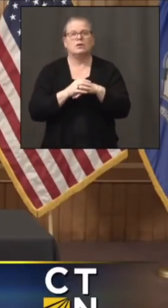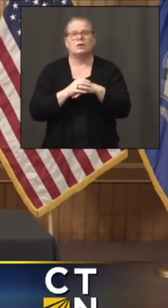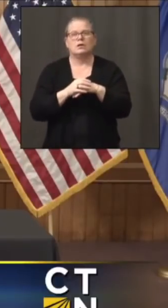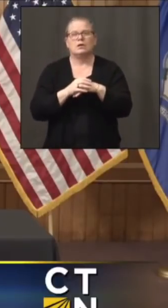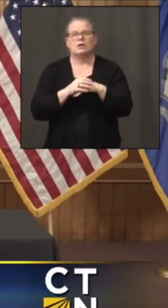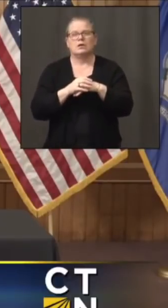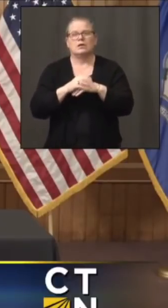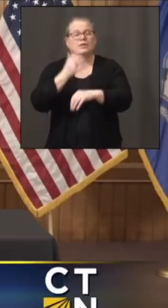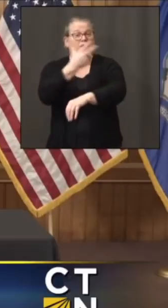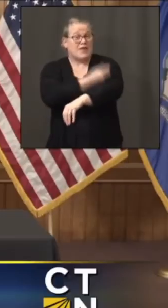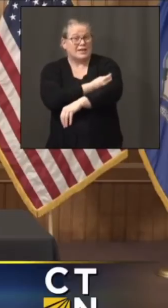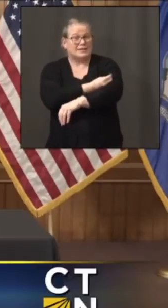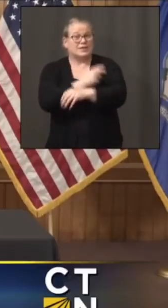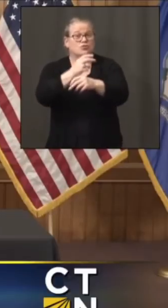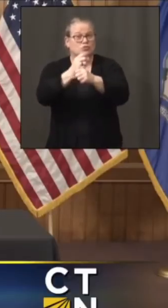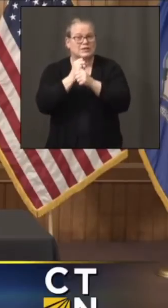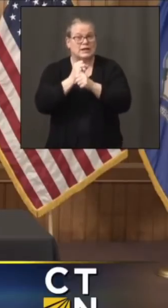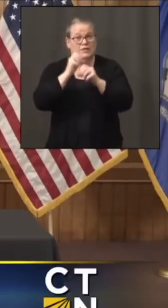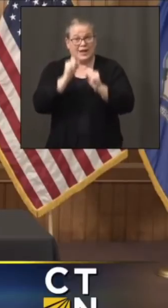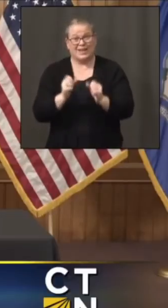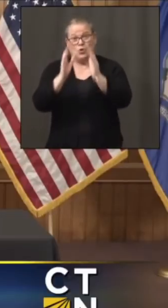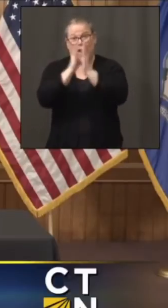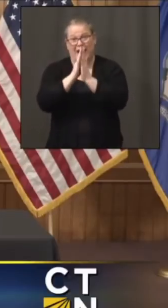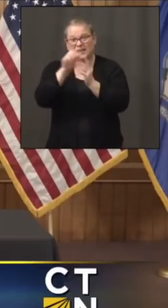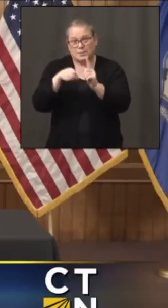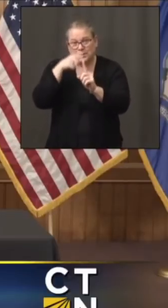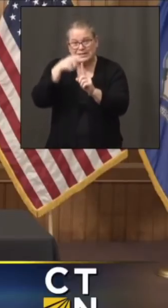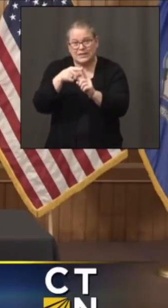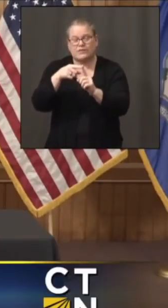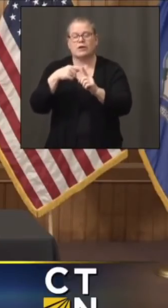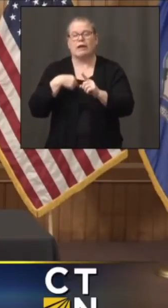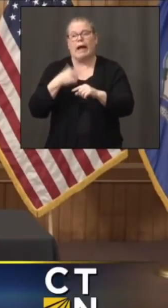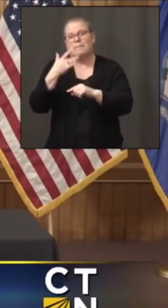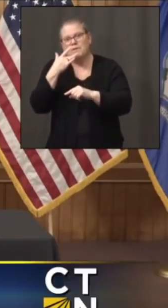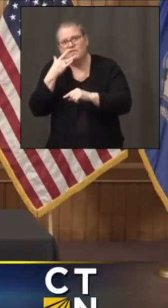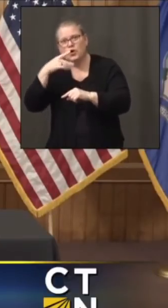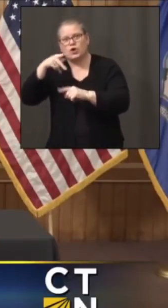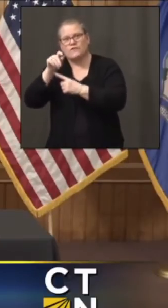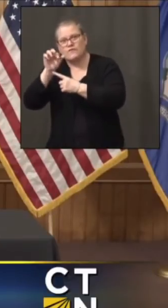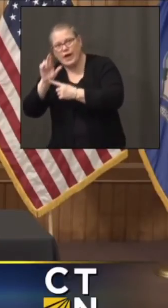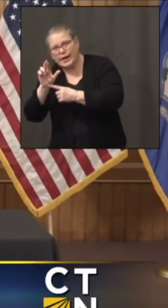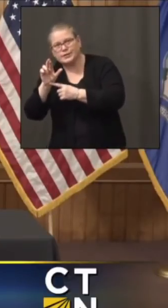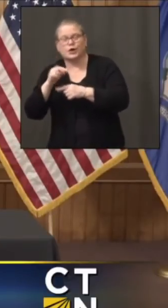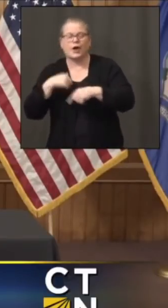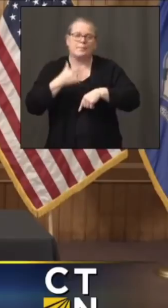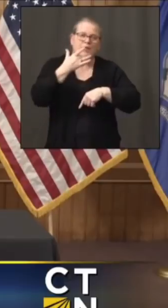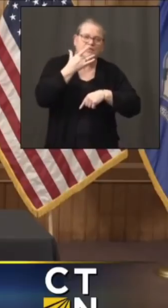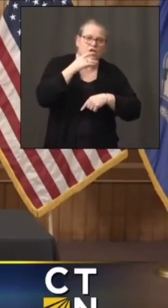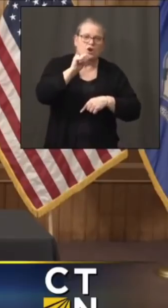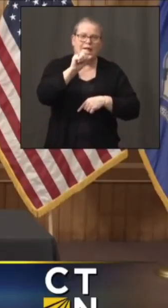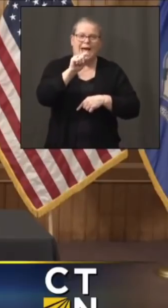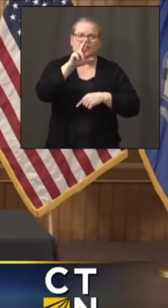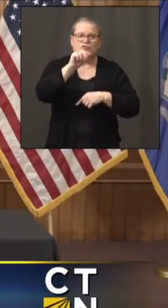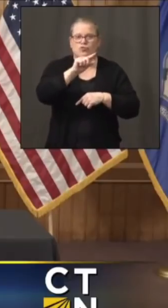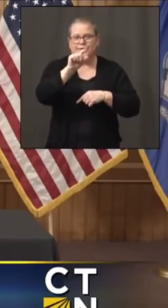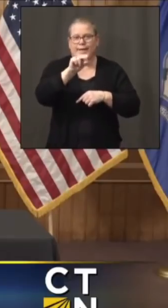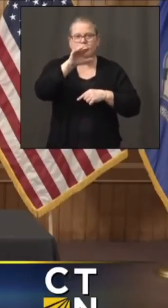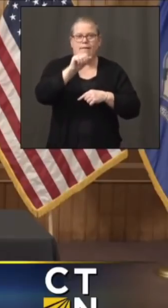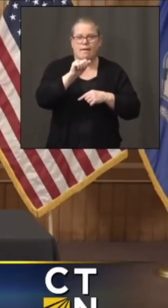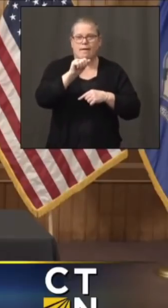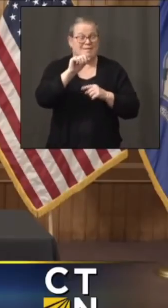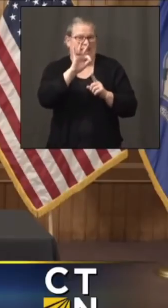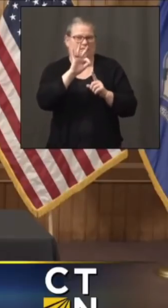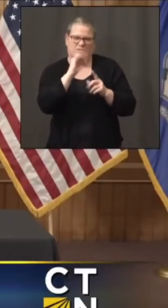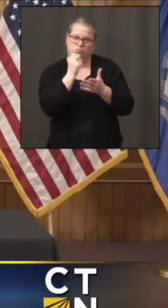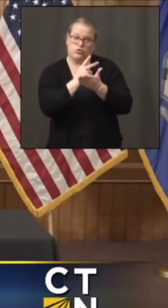if someone wants the Pfizer vaccine versus, AstraZeneca, if that does get approved. So can you just explain a bit more the